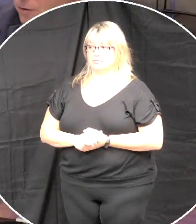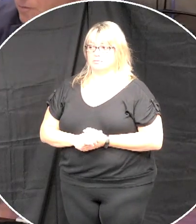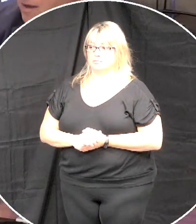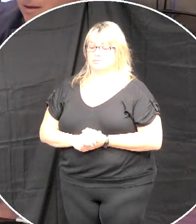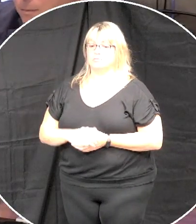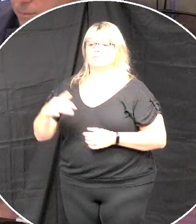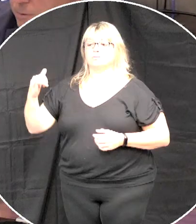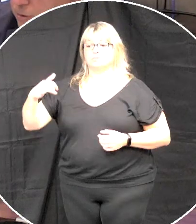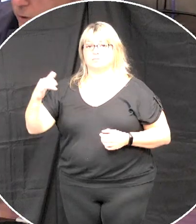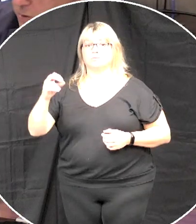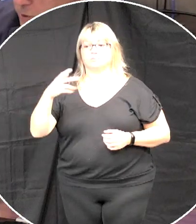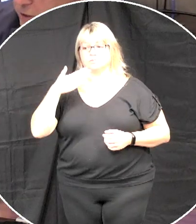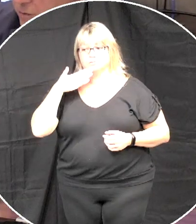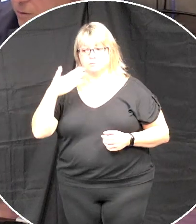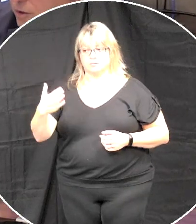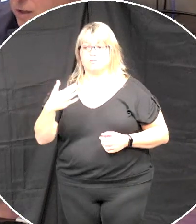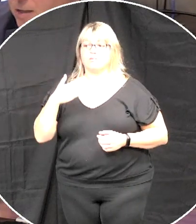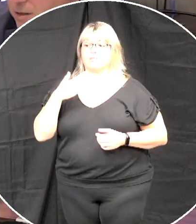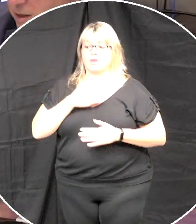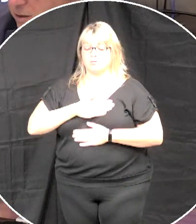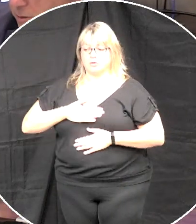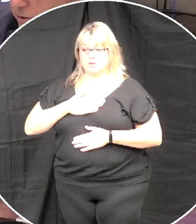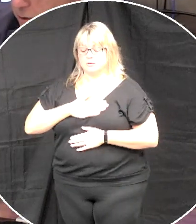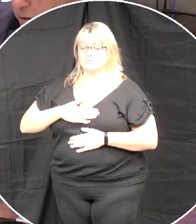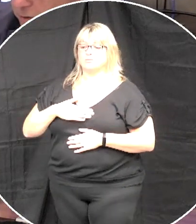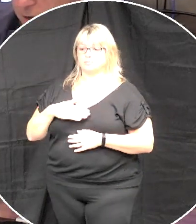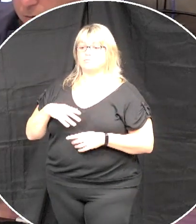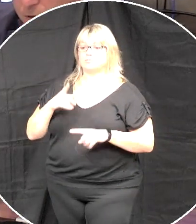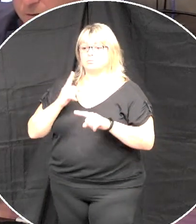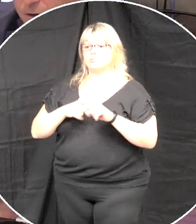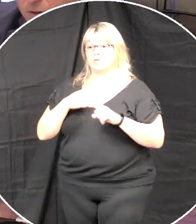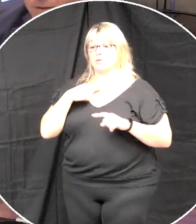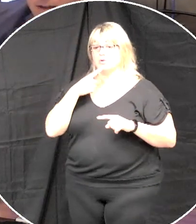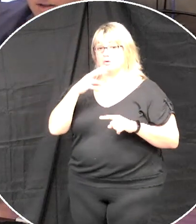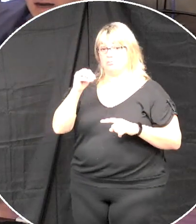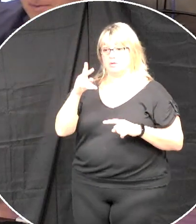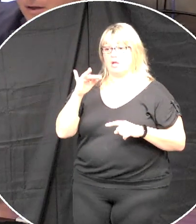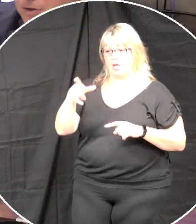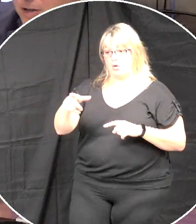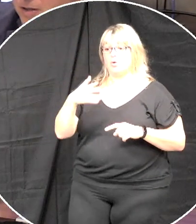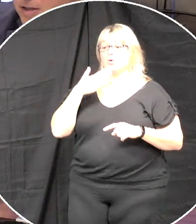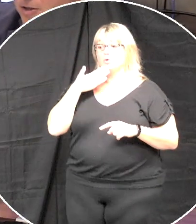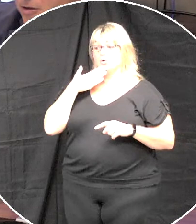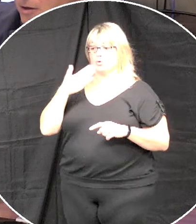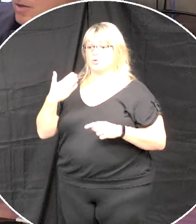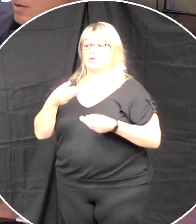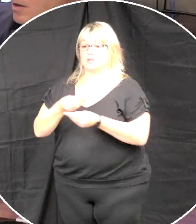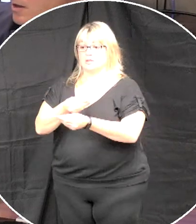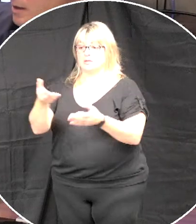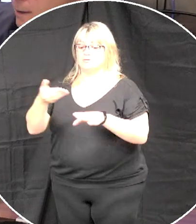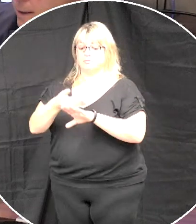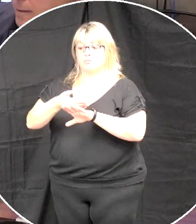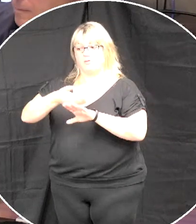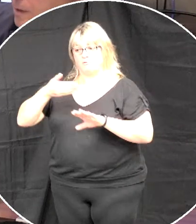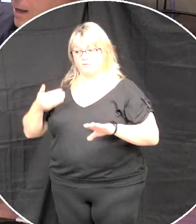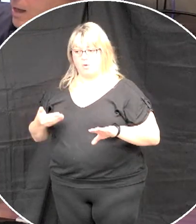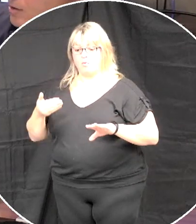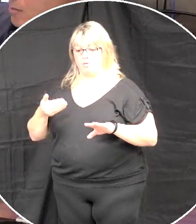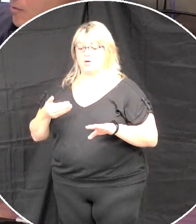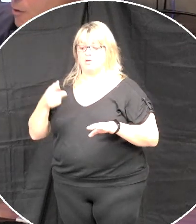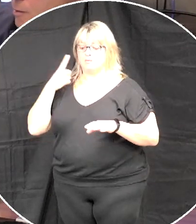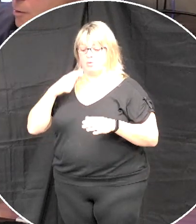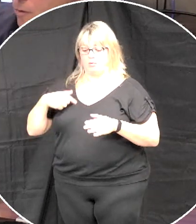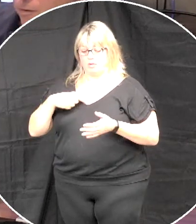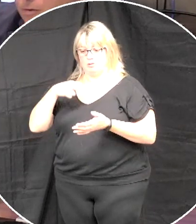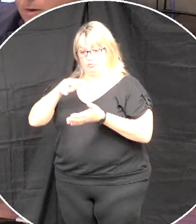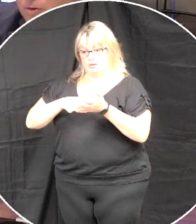Thank you, Mr. Walsh. Appreciate it very much. And as I said to Mr. Hall, thank you for giving us advanced copy, chance to consider this. Again, though,